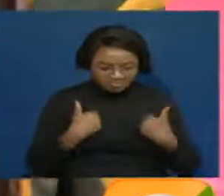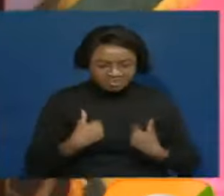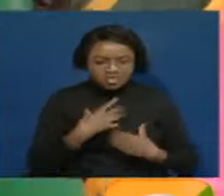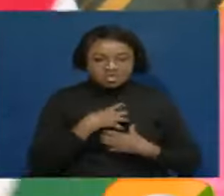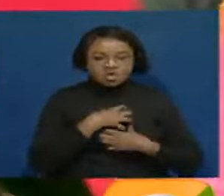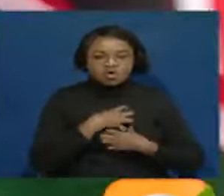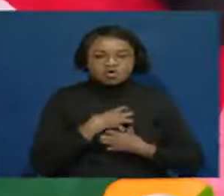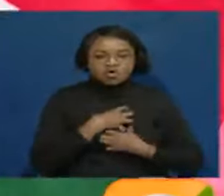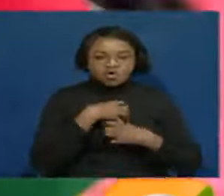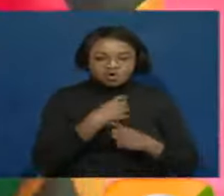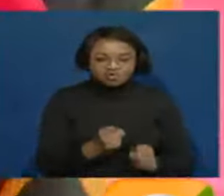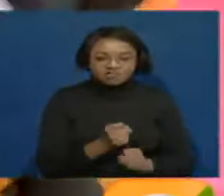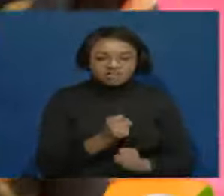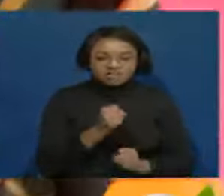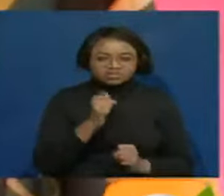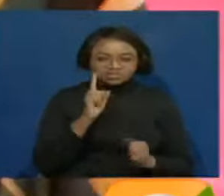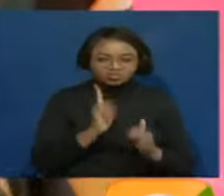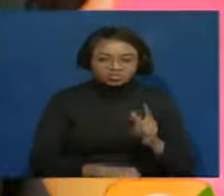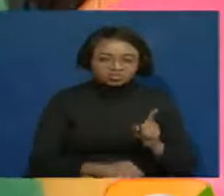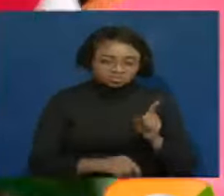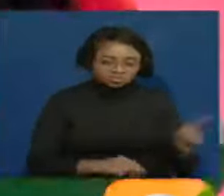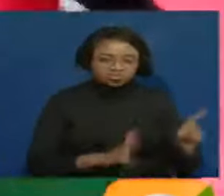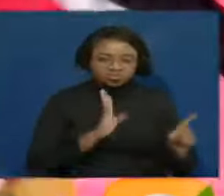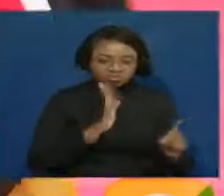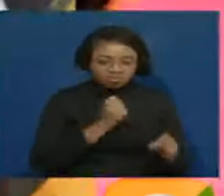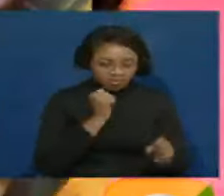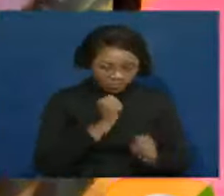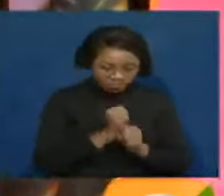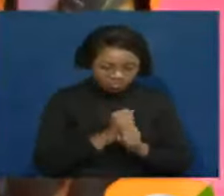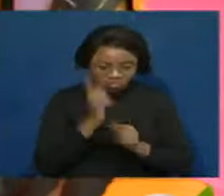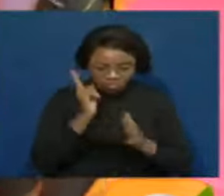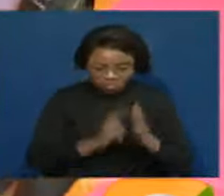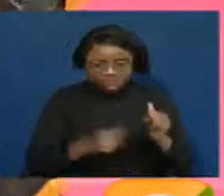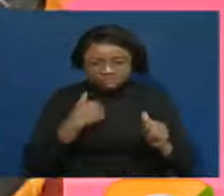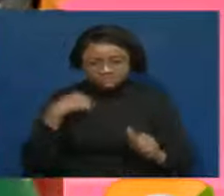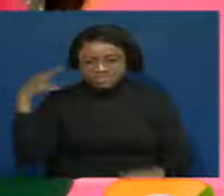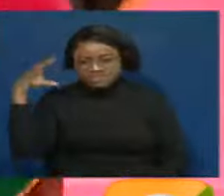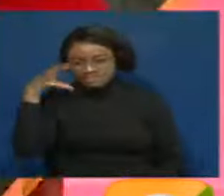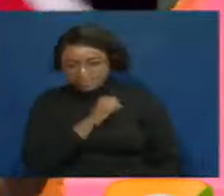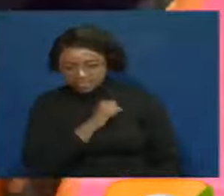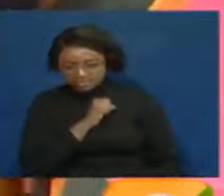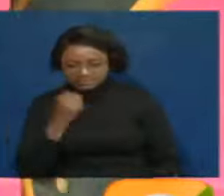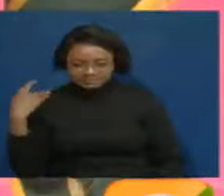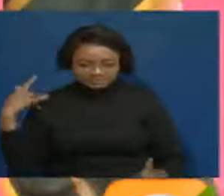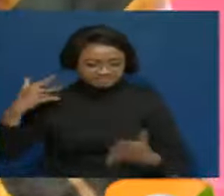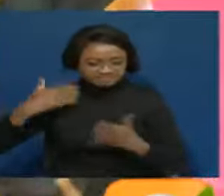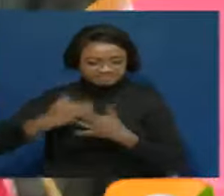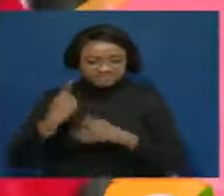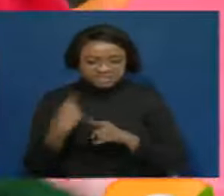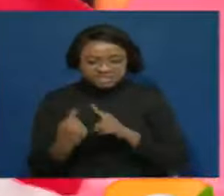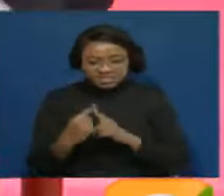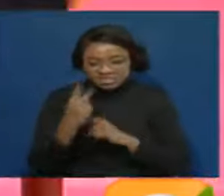that you will do that which I have missed. for the last 2 years.